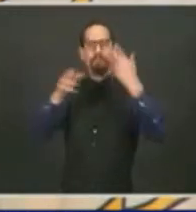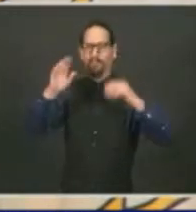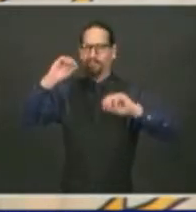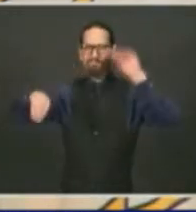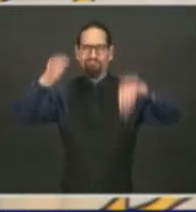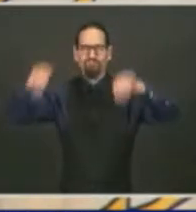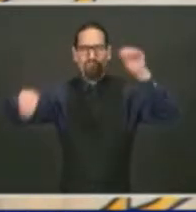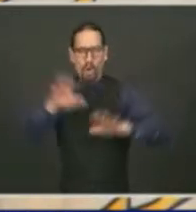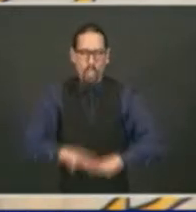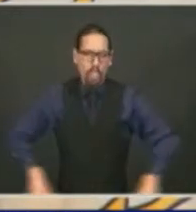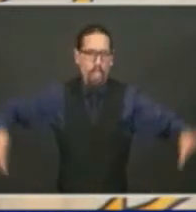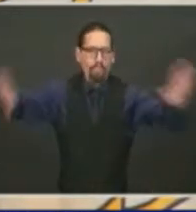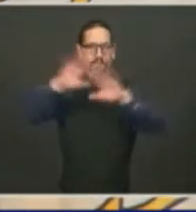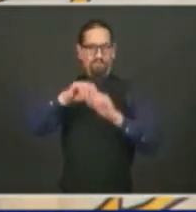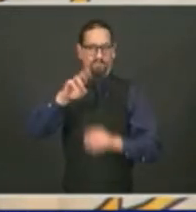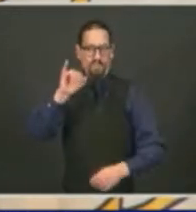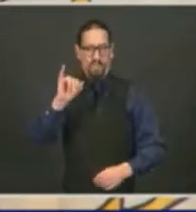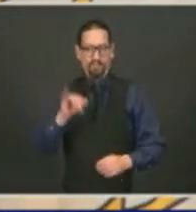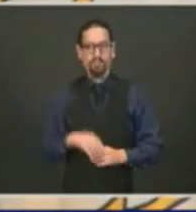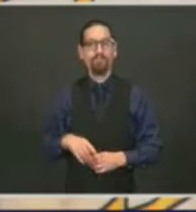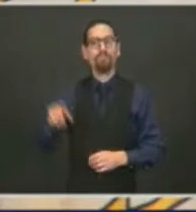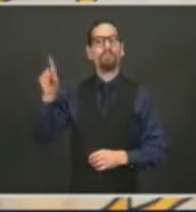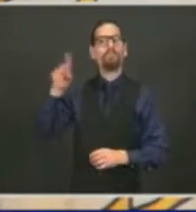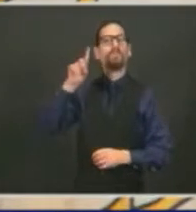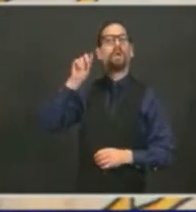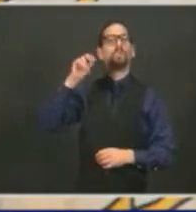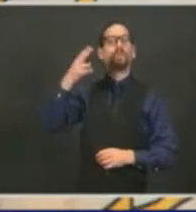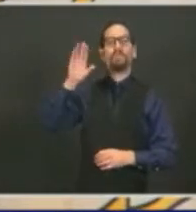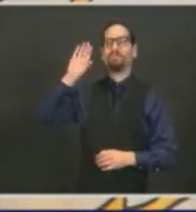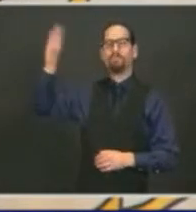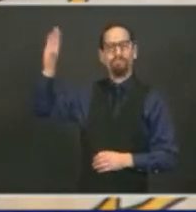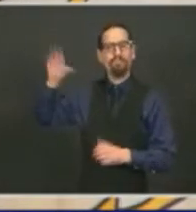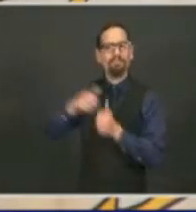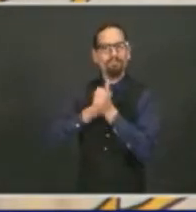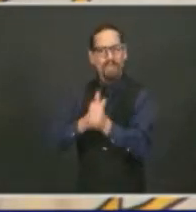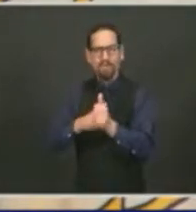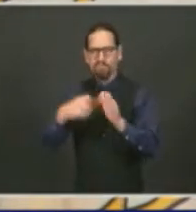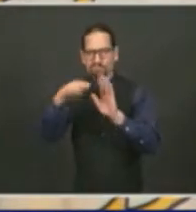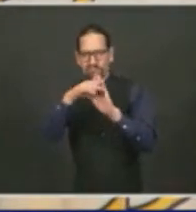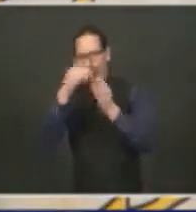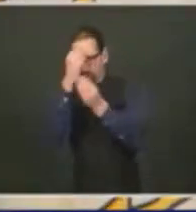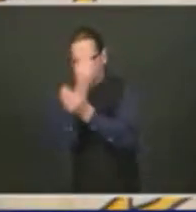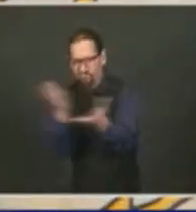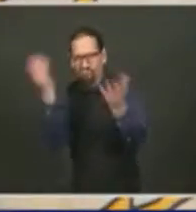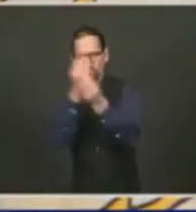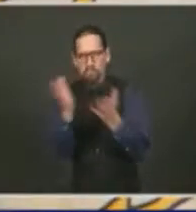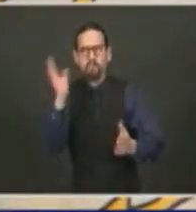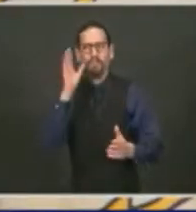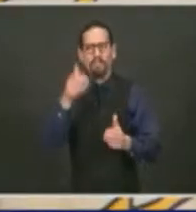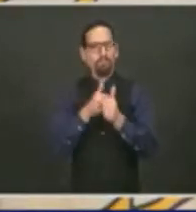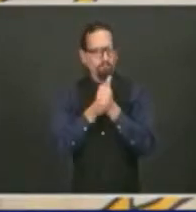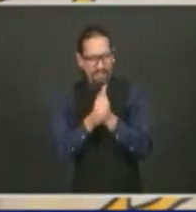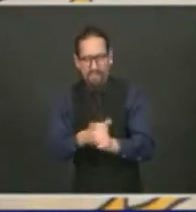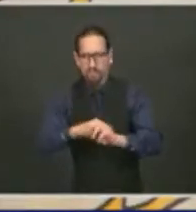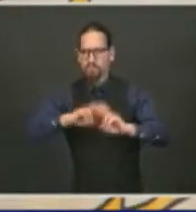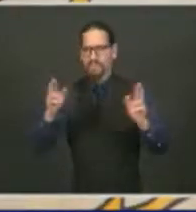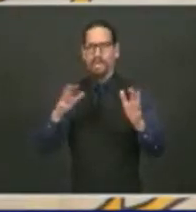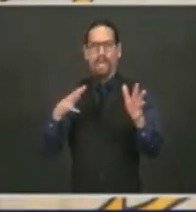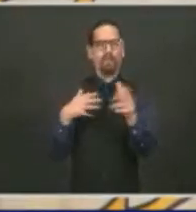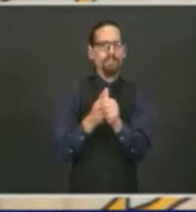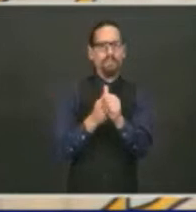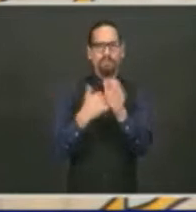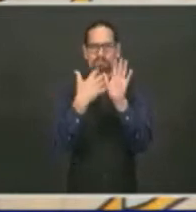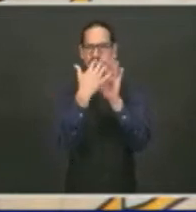it'll be a heavy lift, as it has been from the beginning. And I want to thank teachers, school